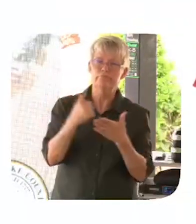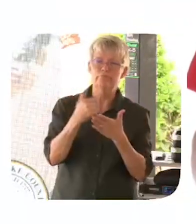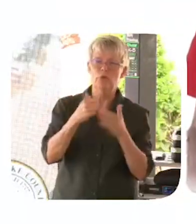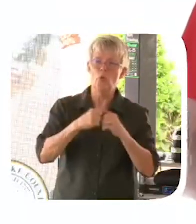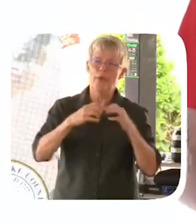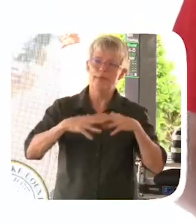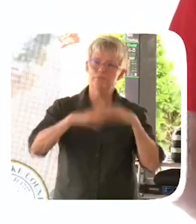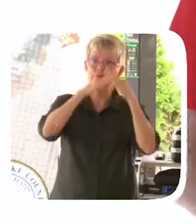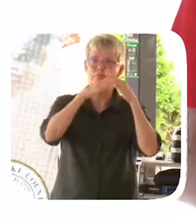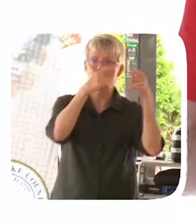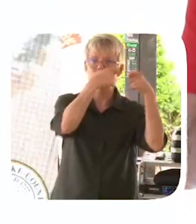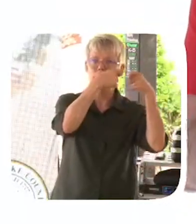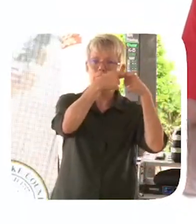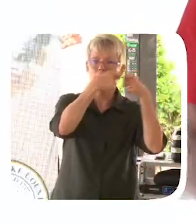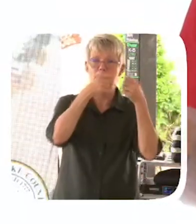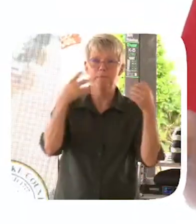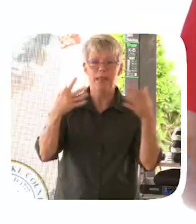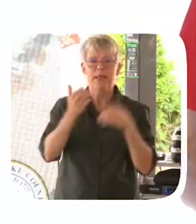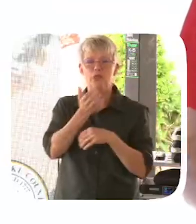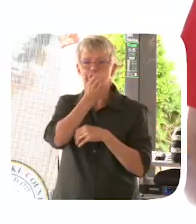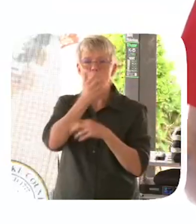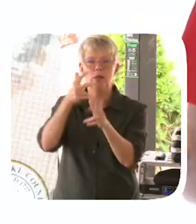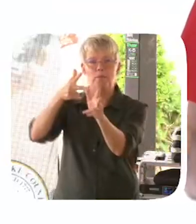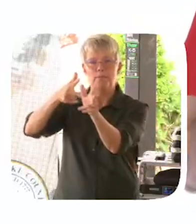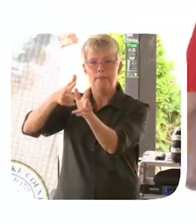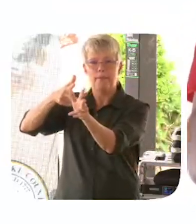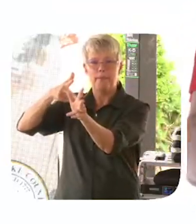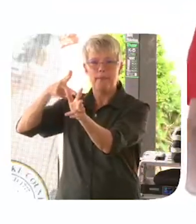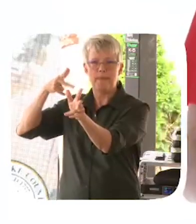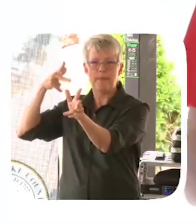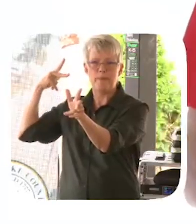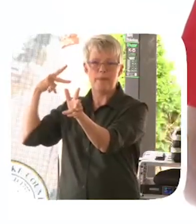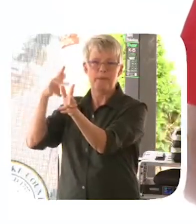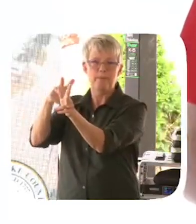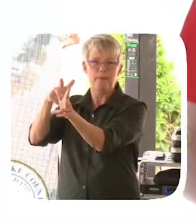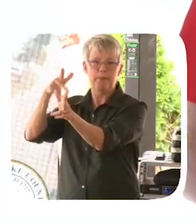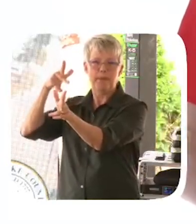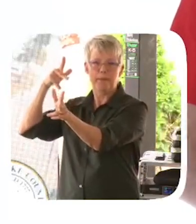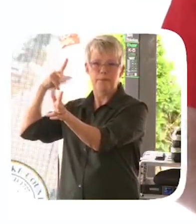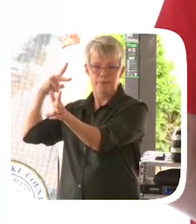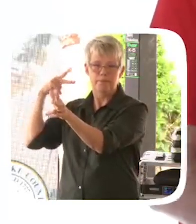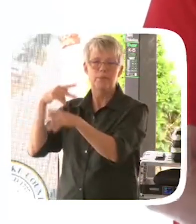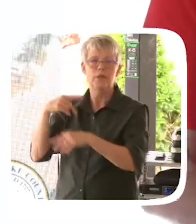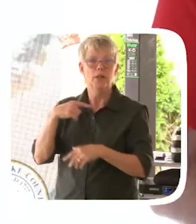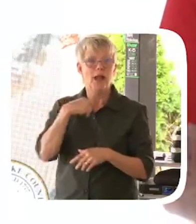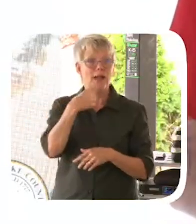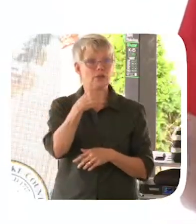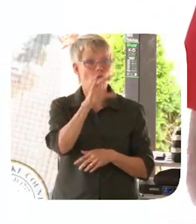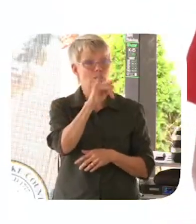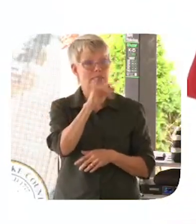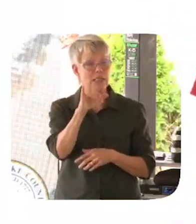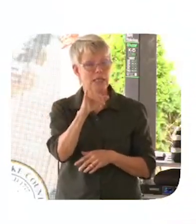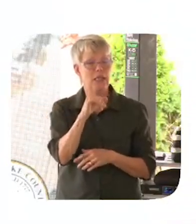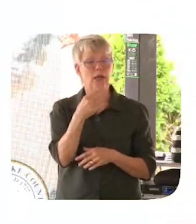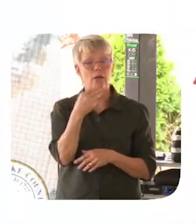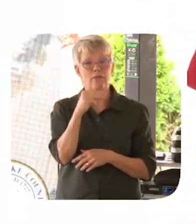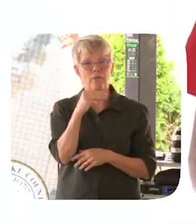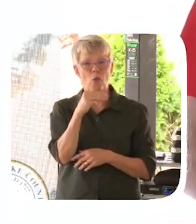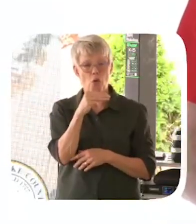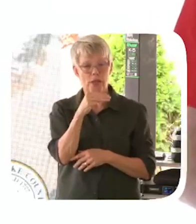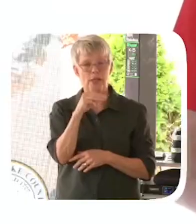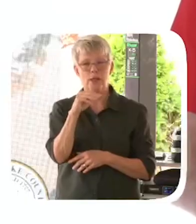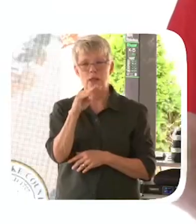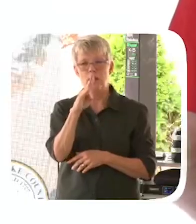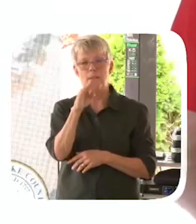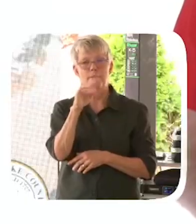remember seeing so many of their trucks lined up outside our hotels night after night. I told our City of Morganton Electric Services Director,